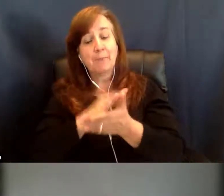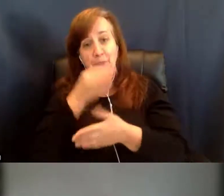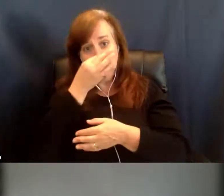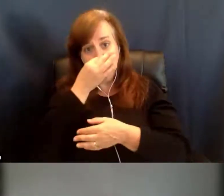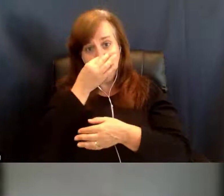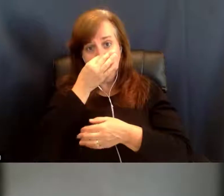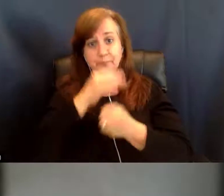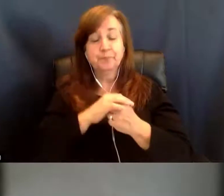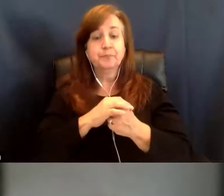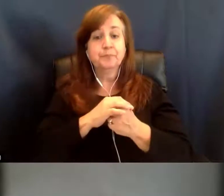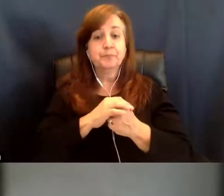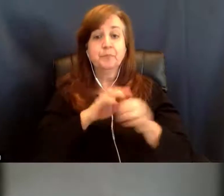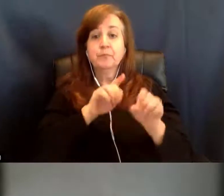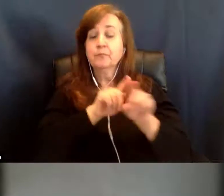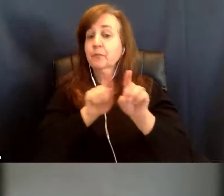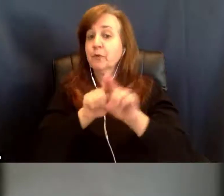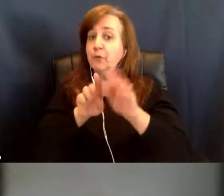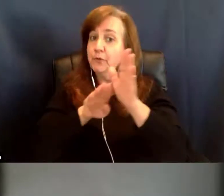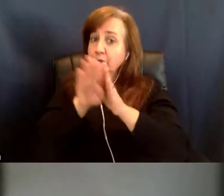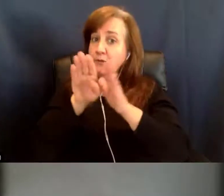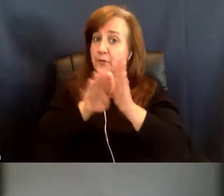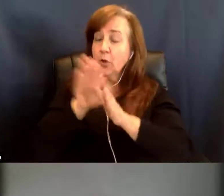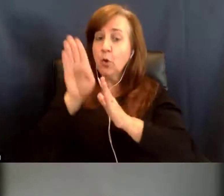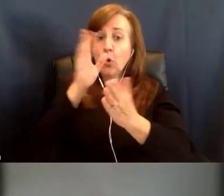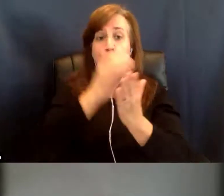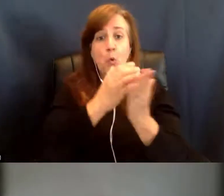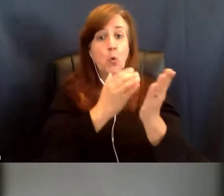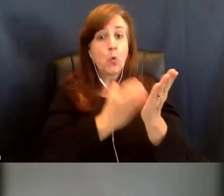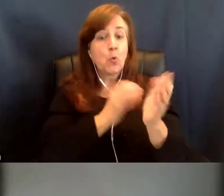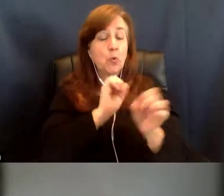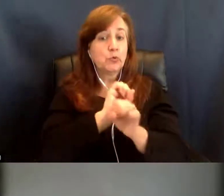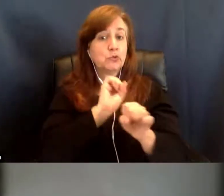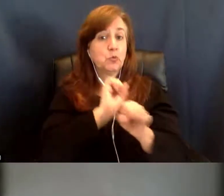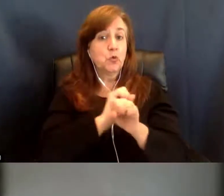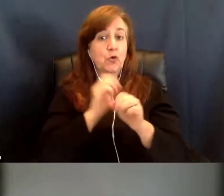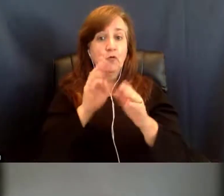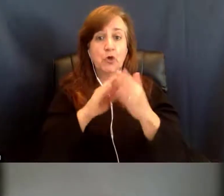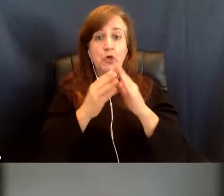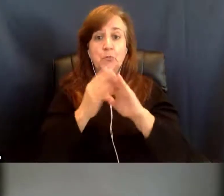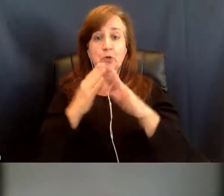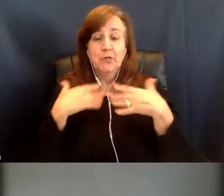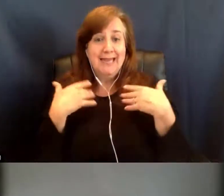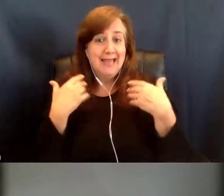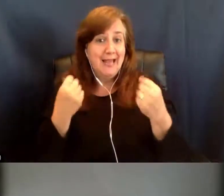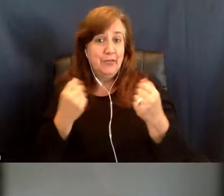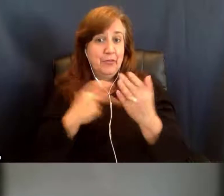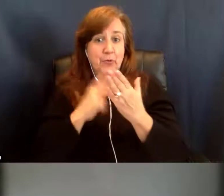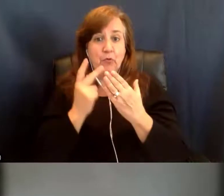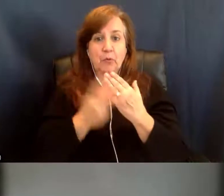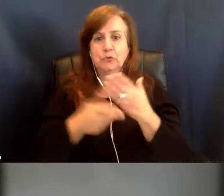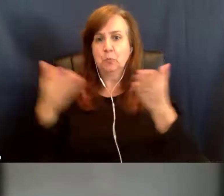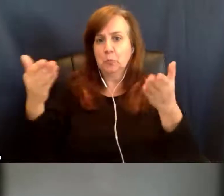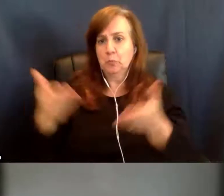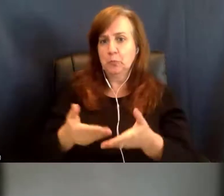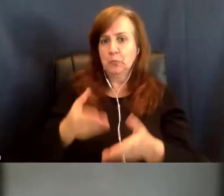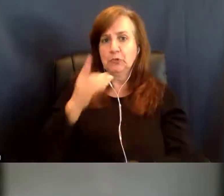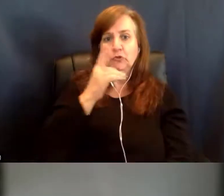developing coursework for a community health worker program. So please help me welcome Dr. Rebecca